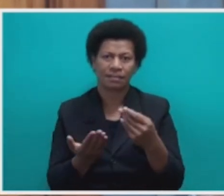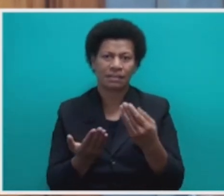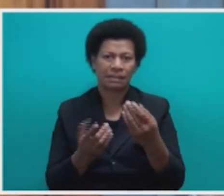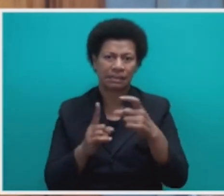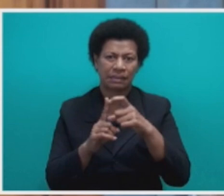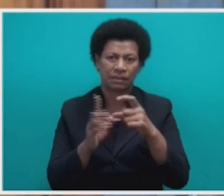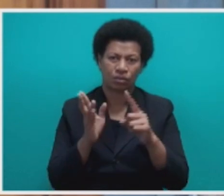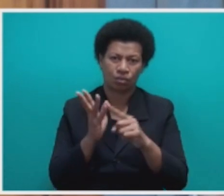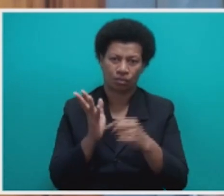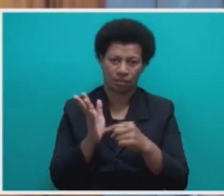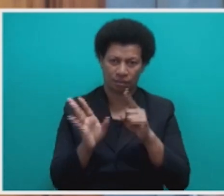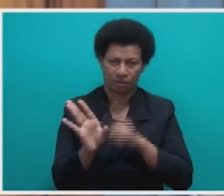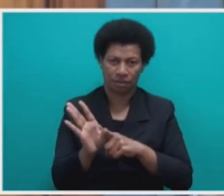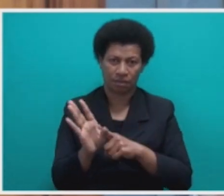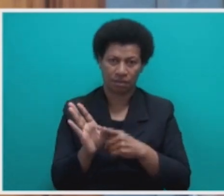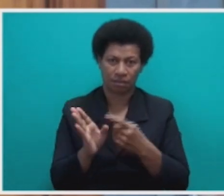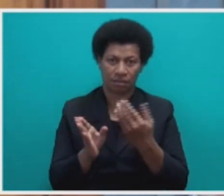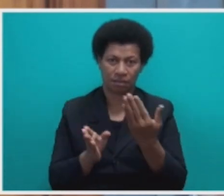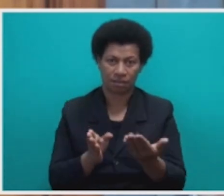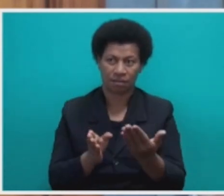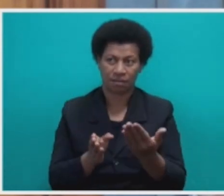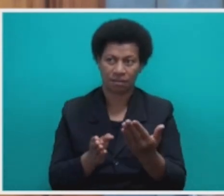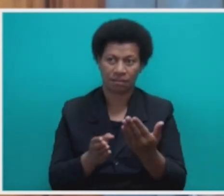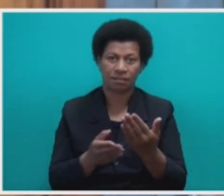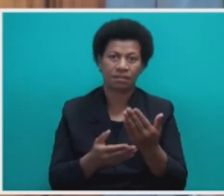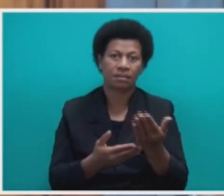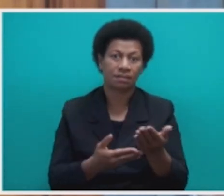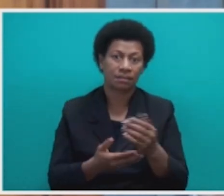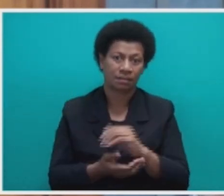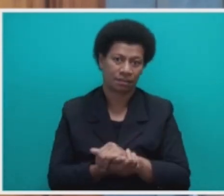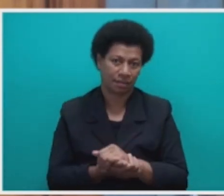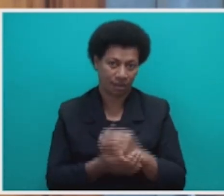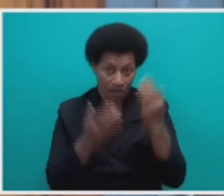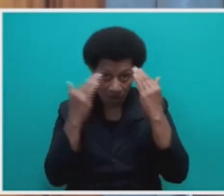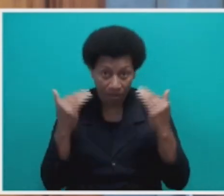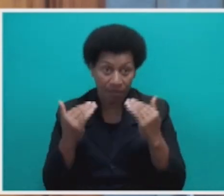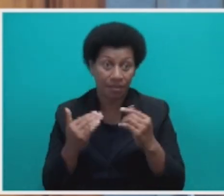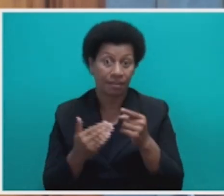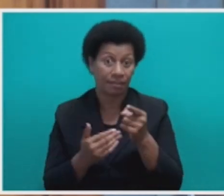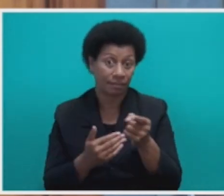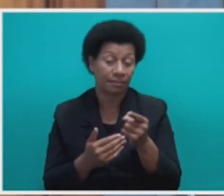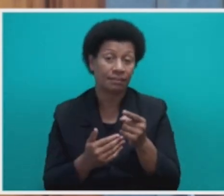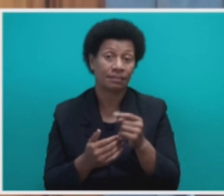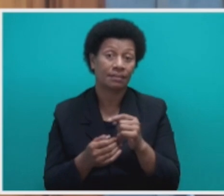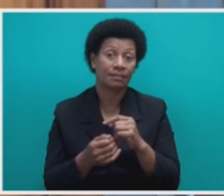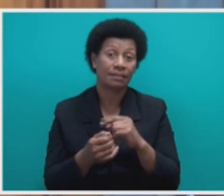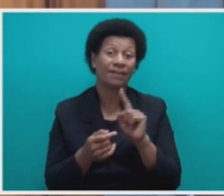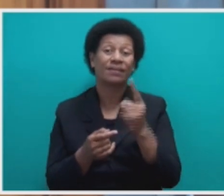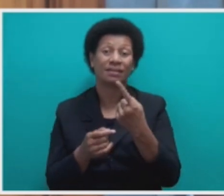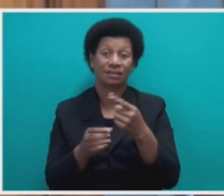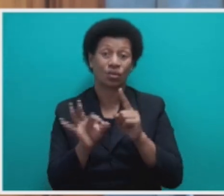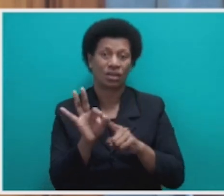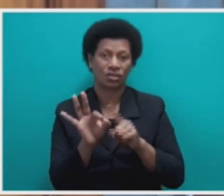duty protection, is government actually... Honorable Maharaj, the issue regarding the first question that was raised is